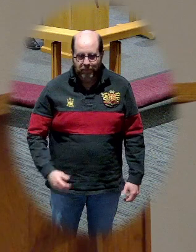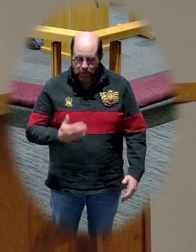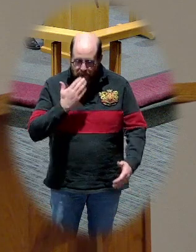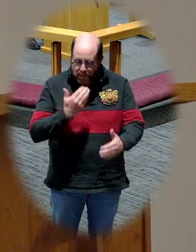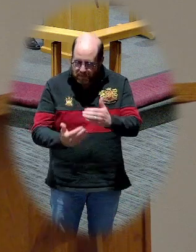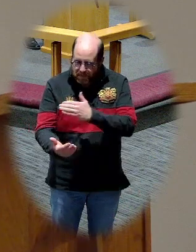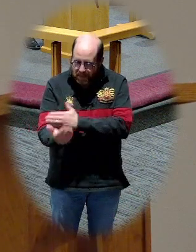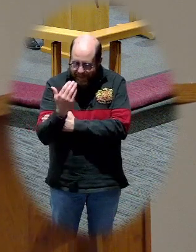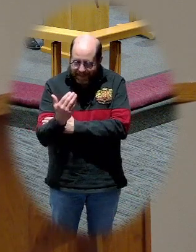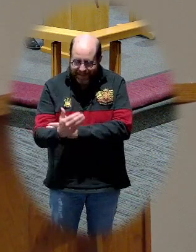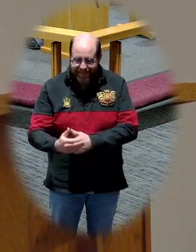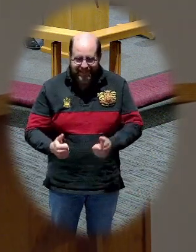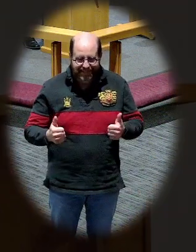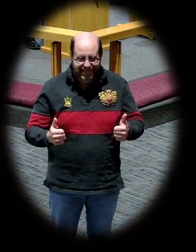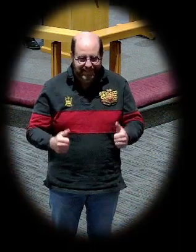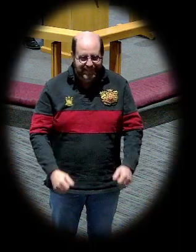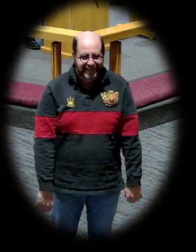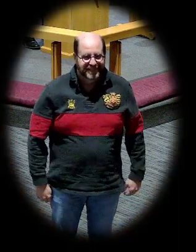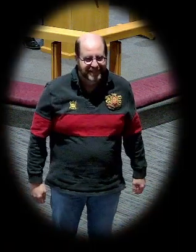Morning. Morning.